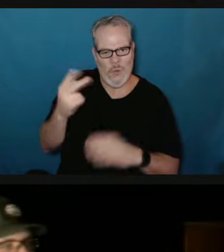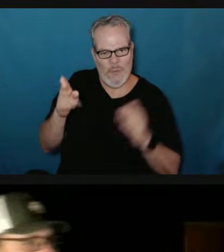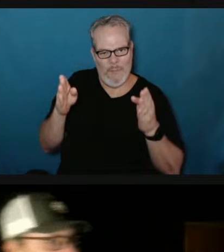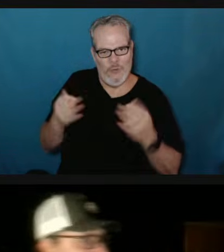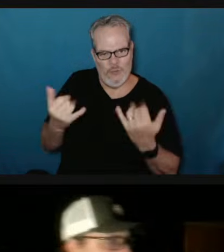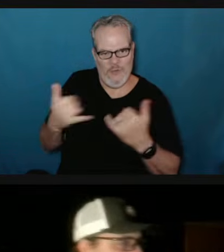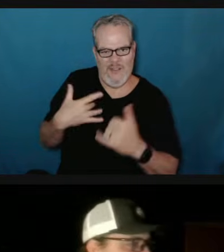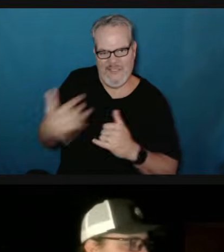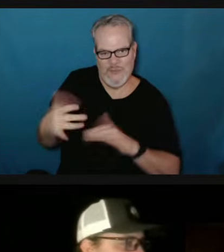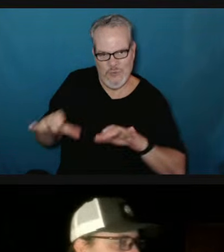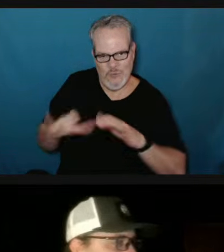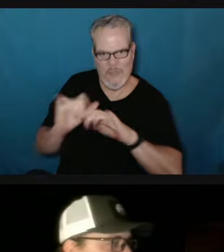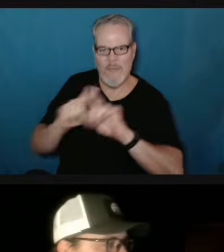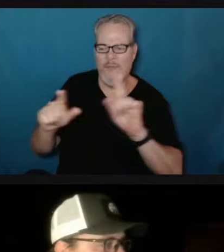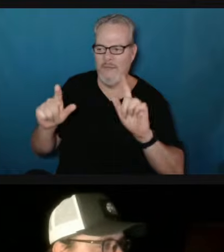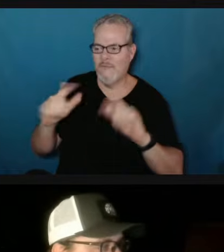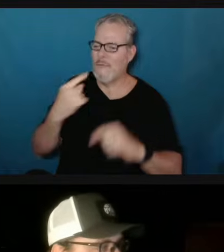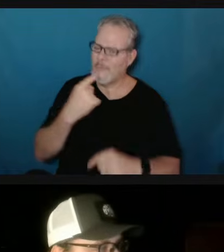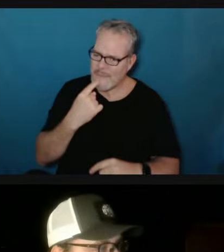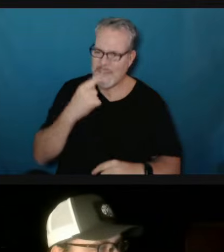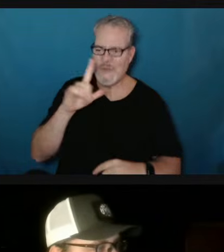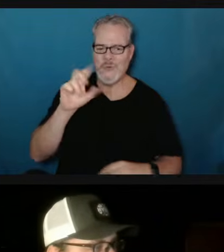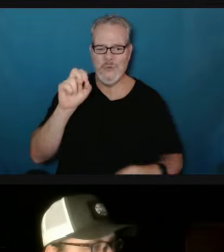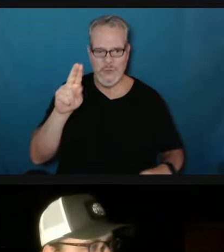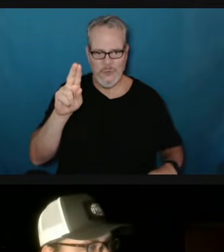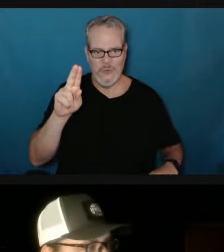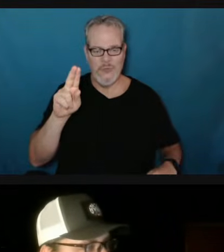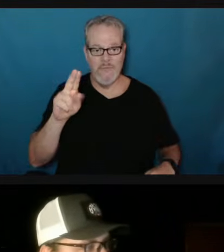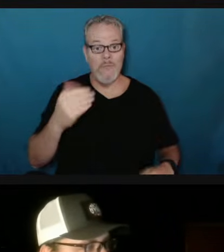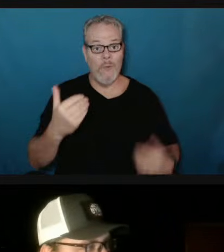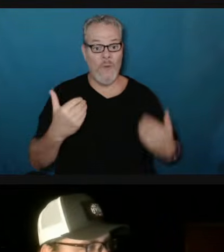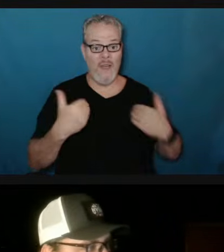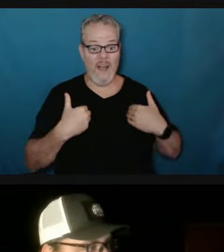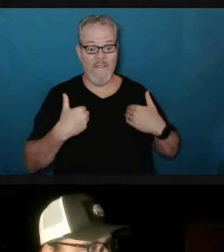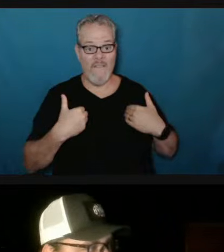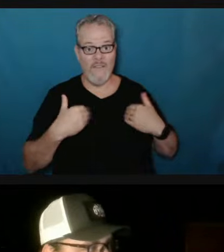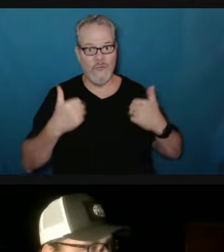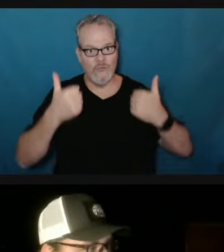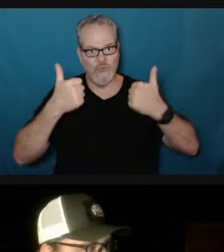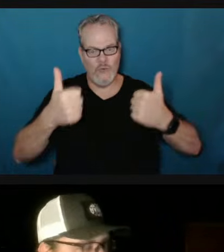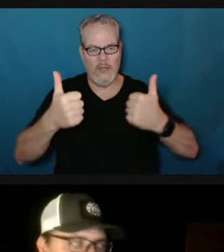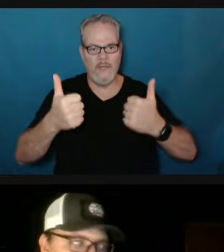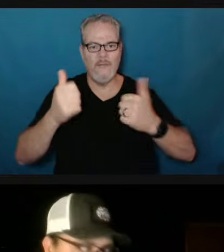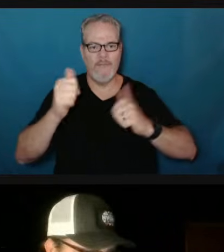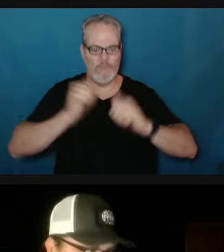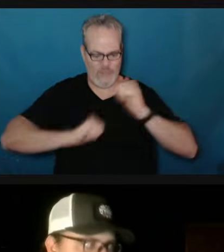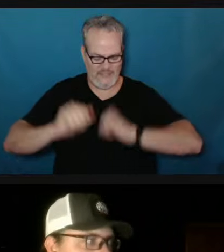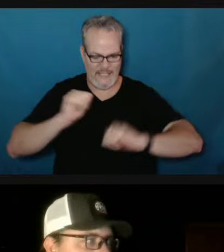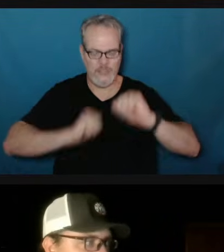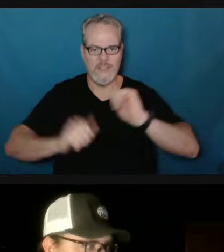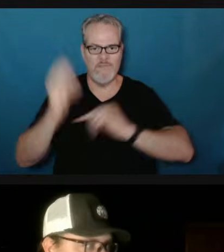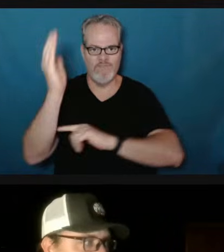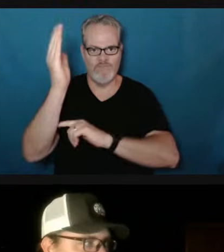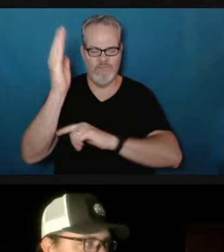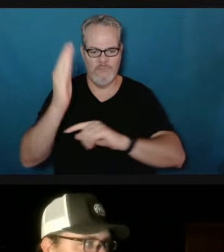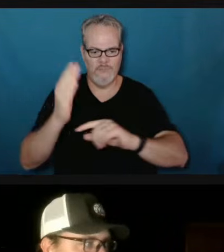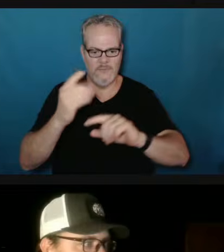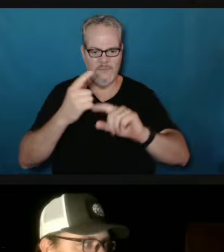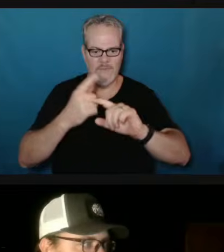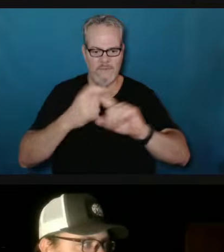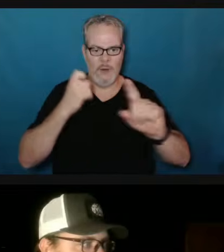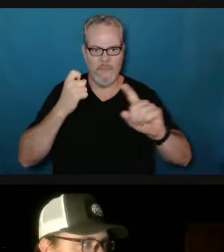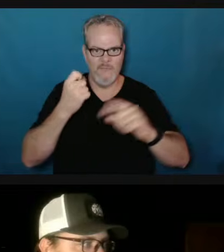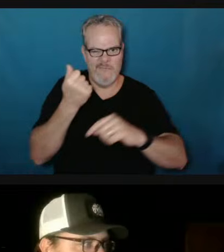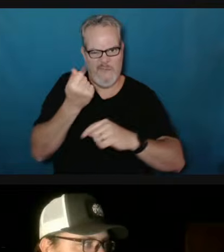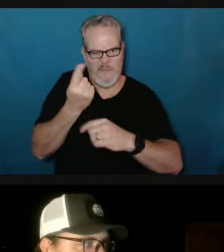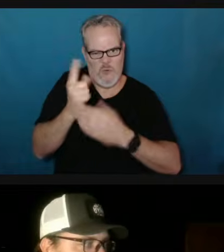So, miss you, Lou. But we do have this presentation from a couple weeks ago. It was